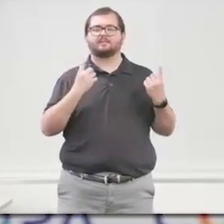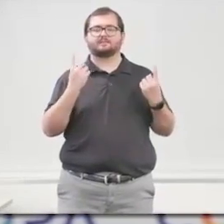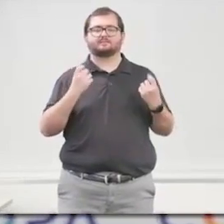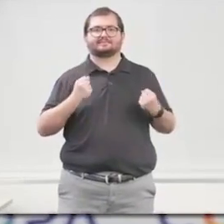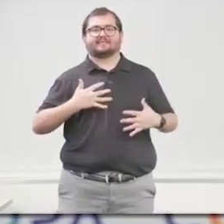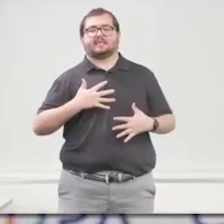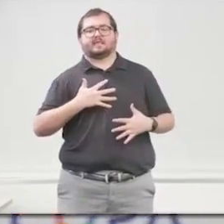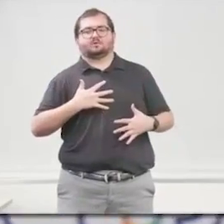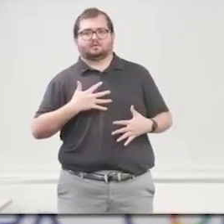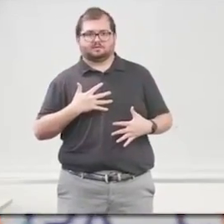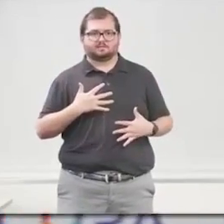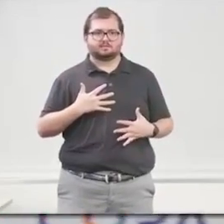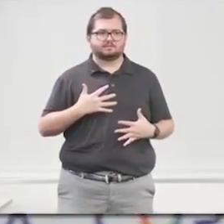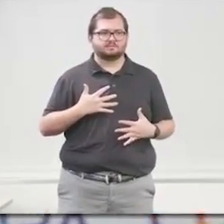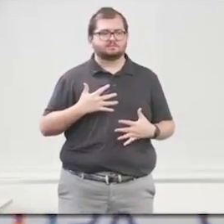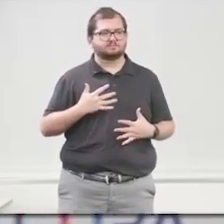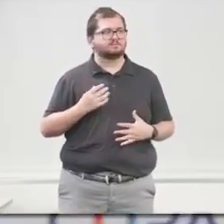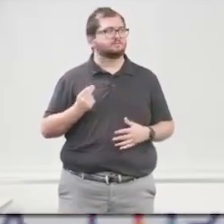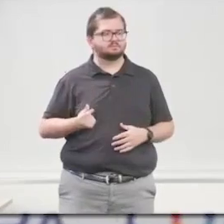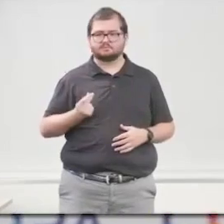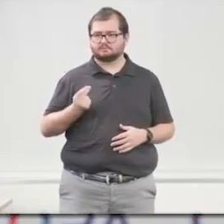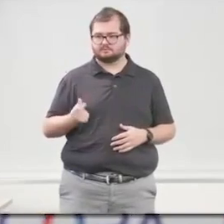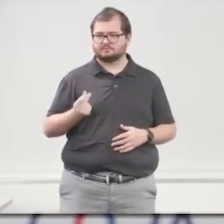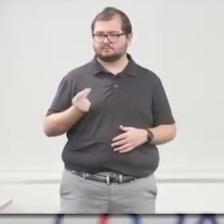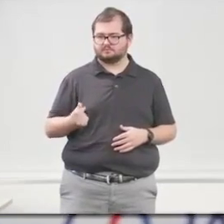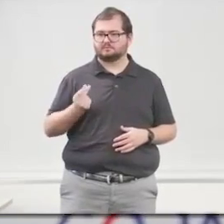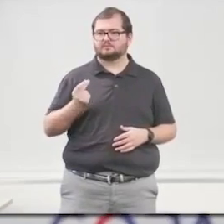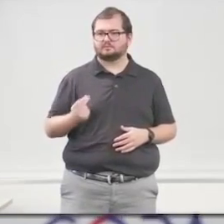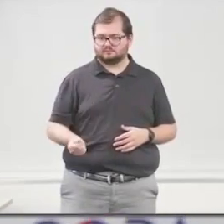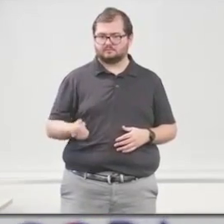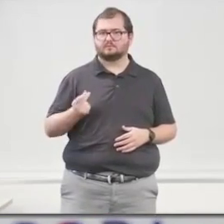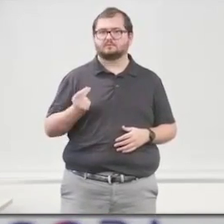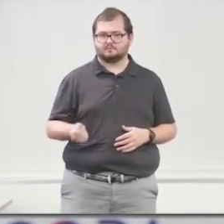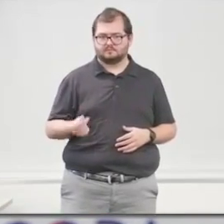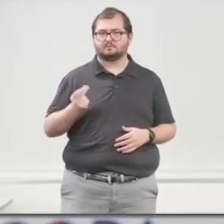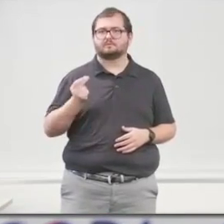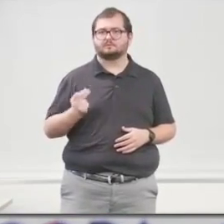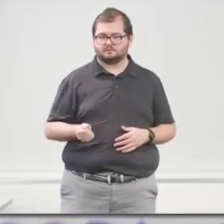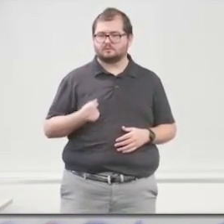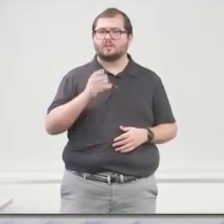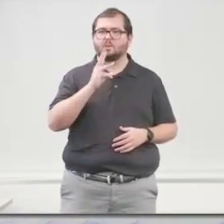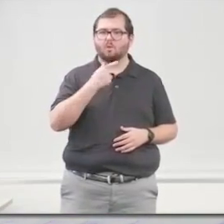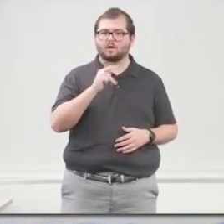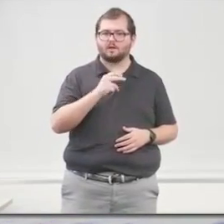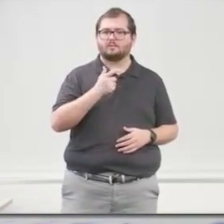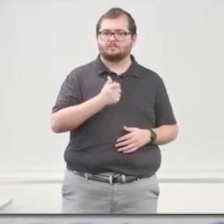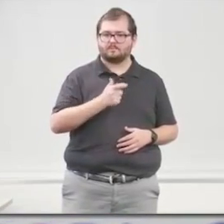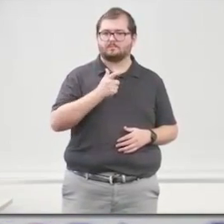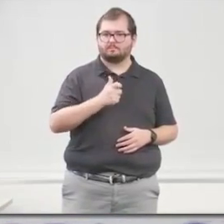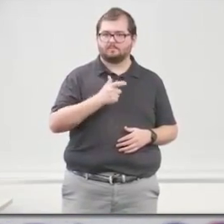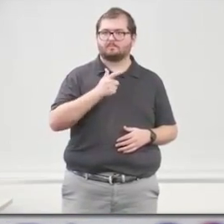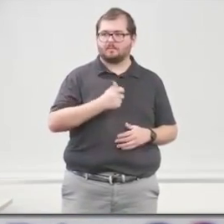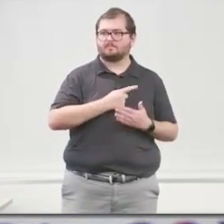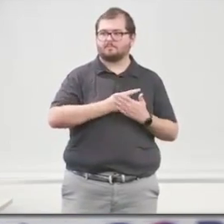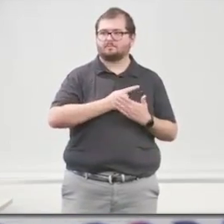scary." And the snaps started going faster. And so did the squirt gun. It started going faster. And then